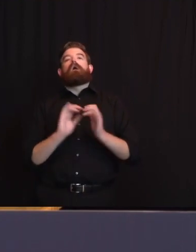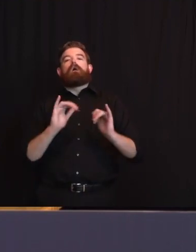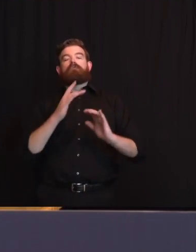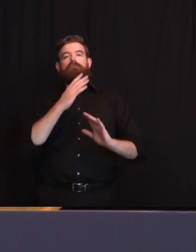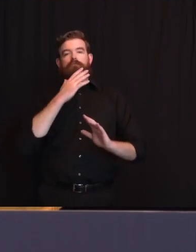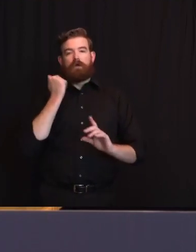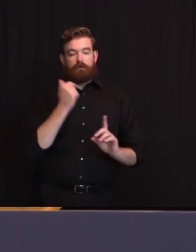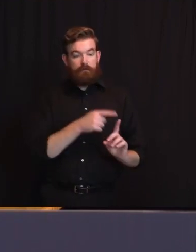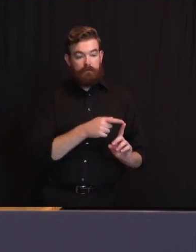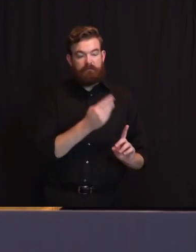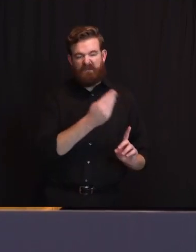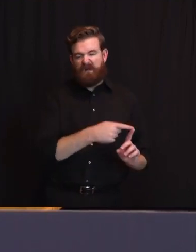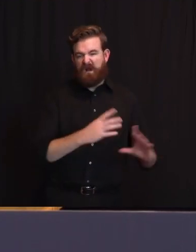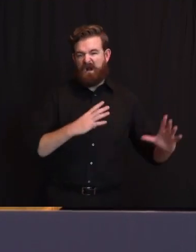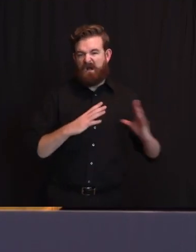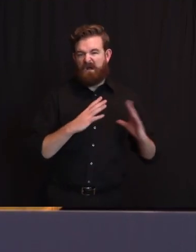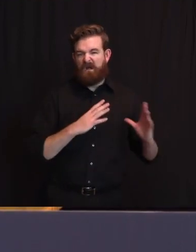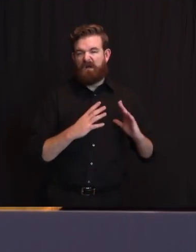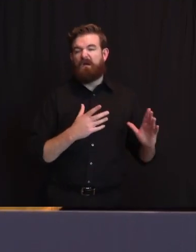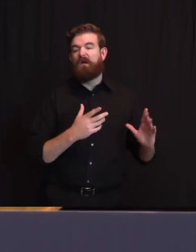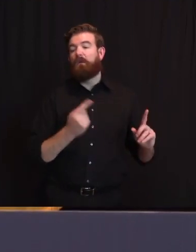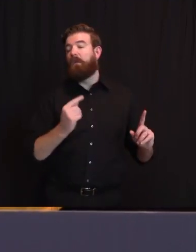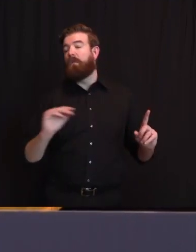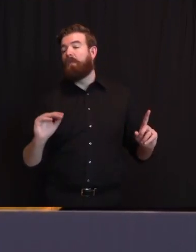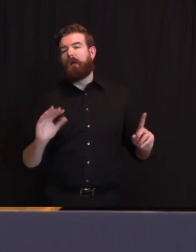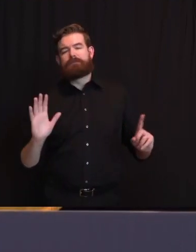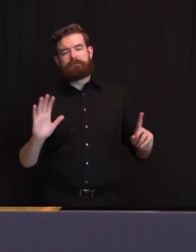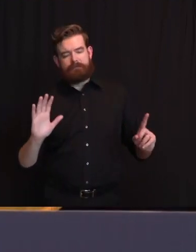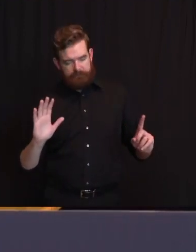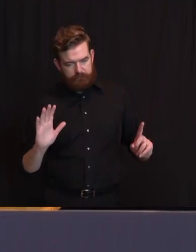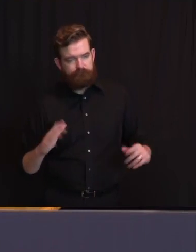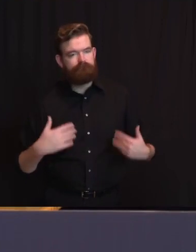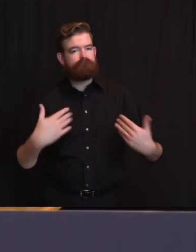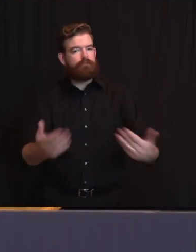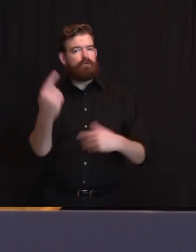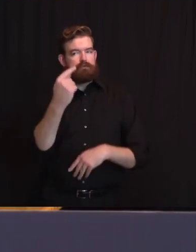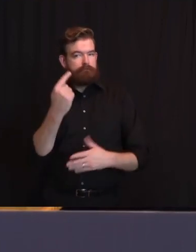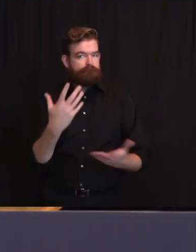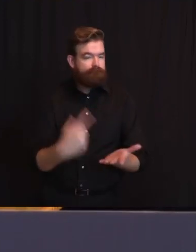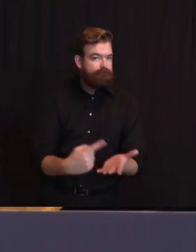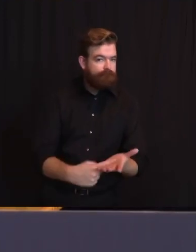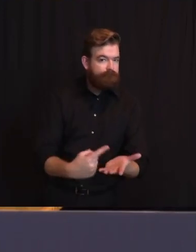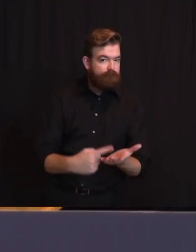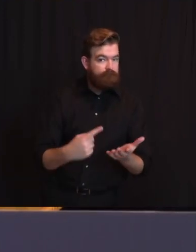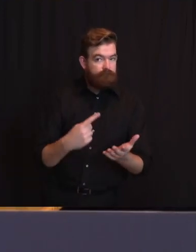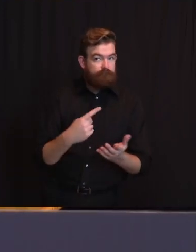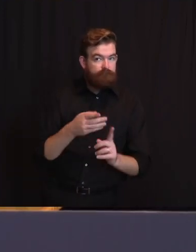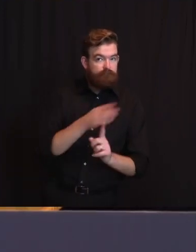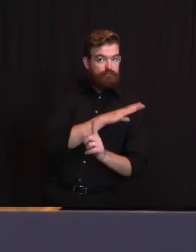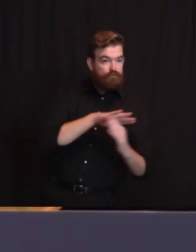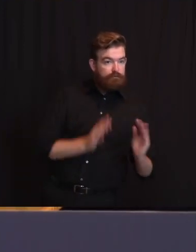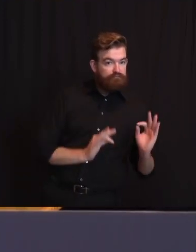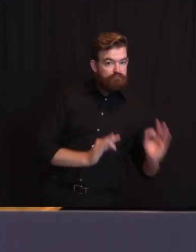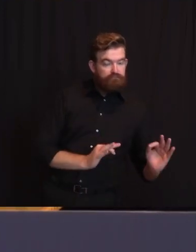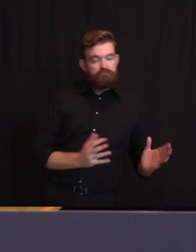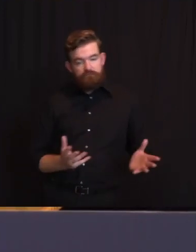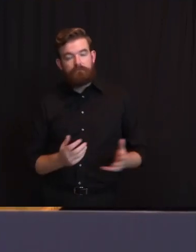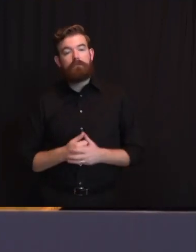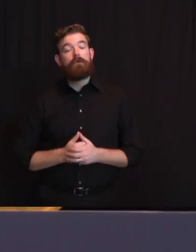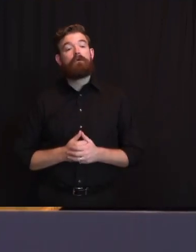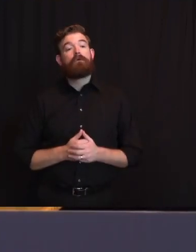o'clock. So with that, Charlie, good afternoon. Good afternoon, Governor. Happy Labor Day, and congratulations on 6 months since your successful